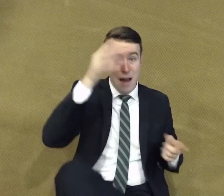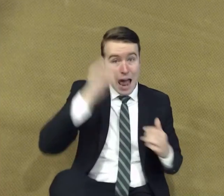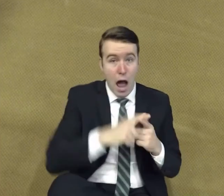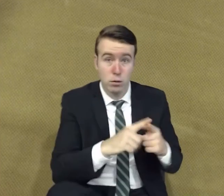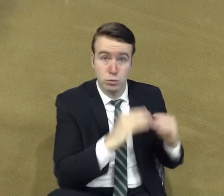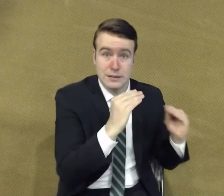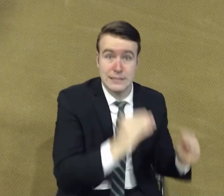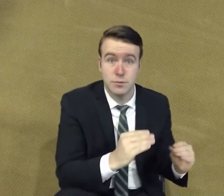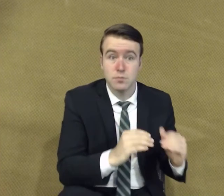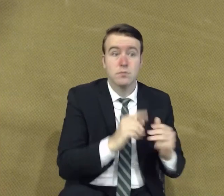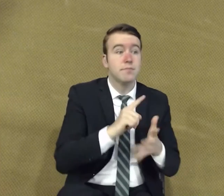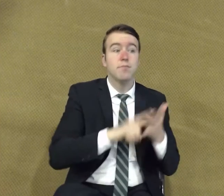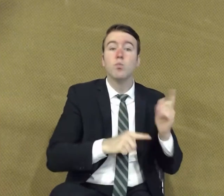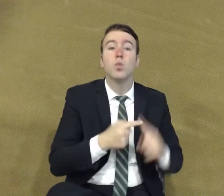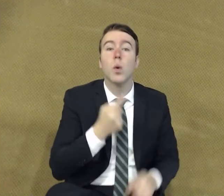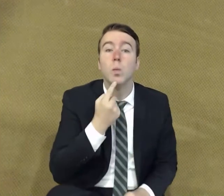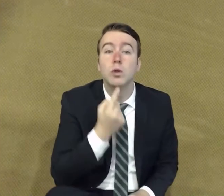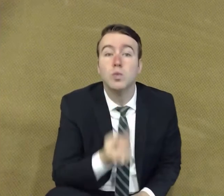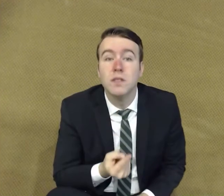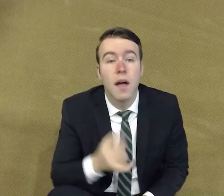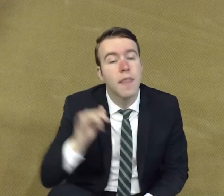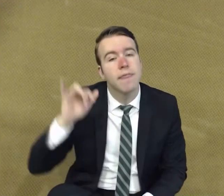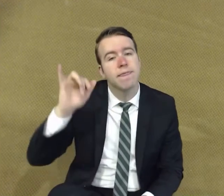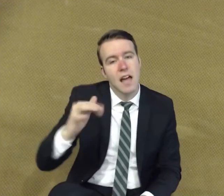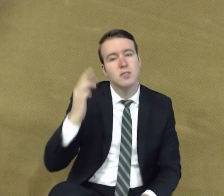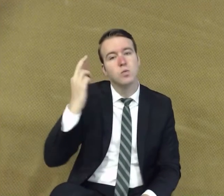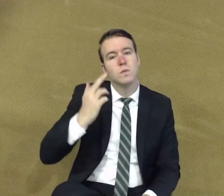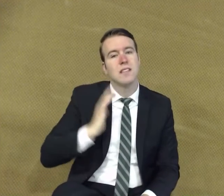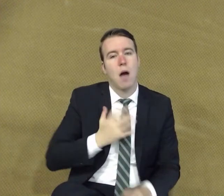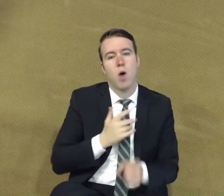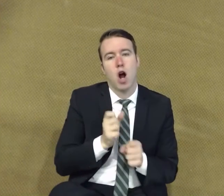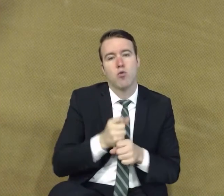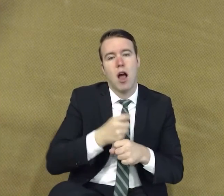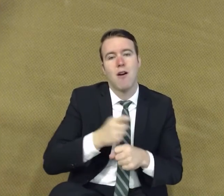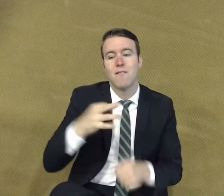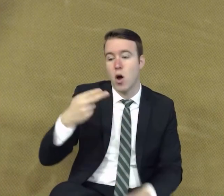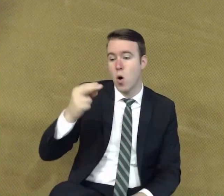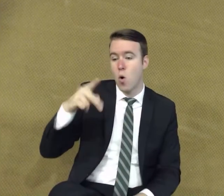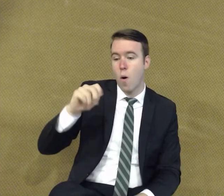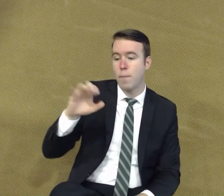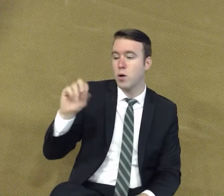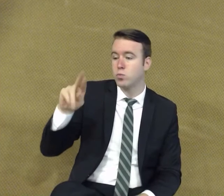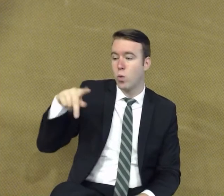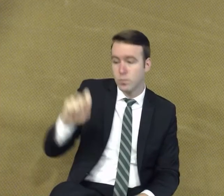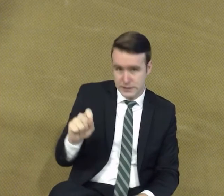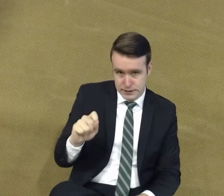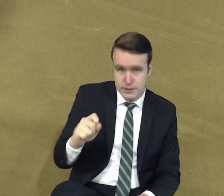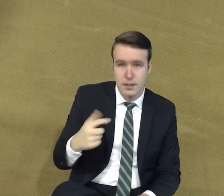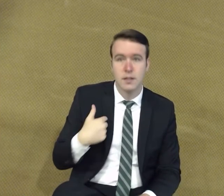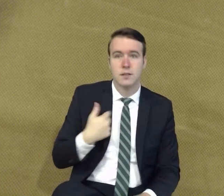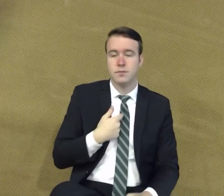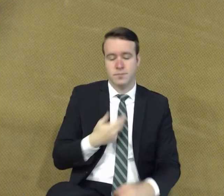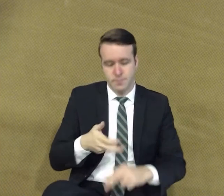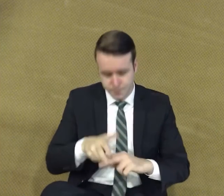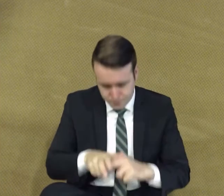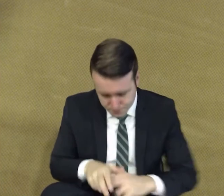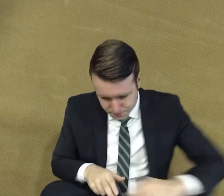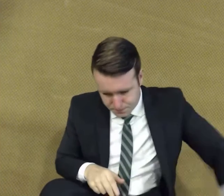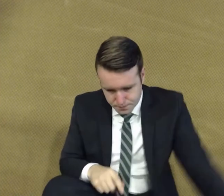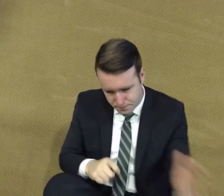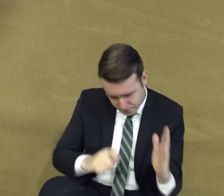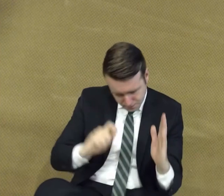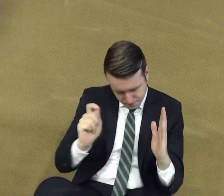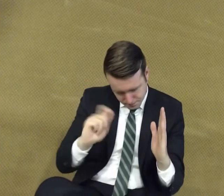you say to them. This was the reason for our creation of Hope Corps. When we were sitting down, writing out